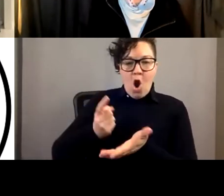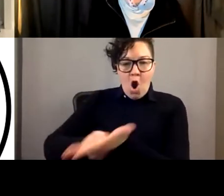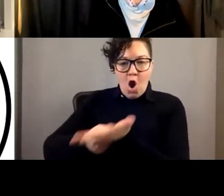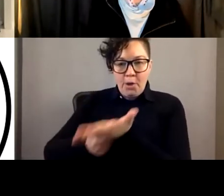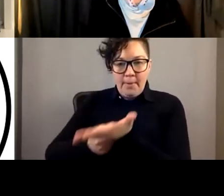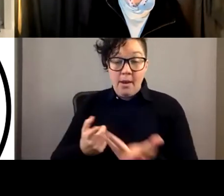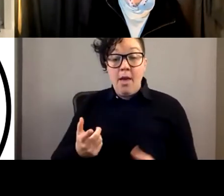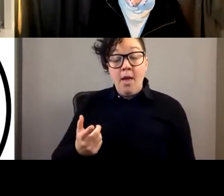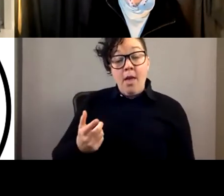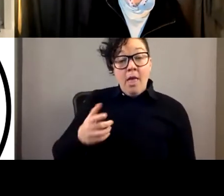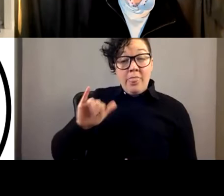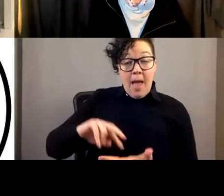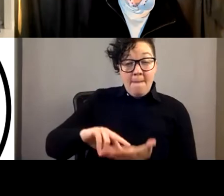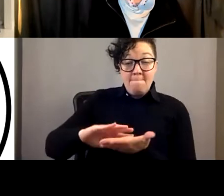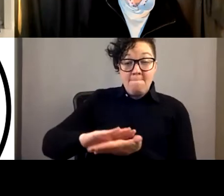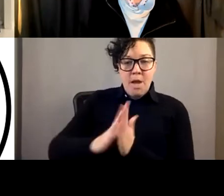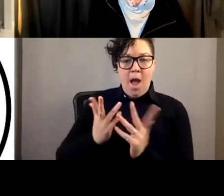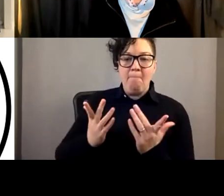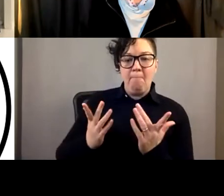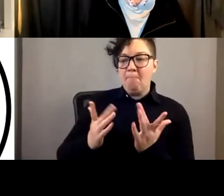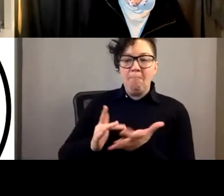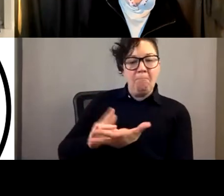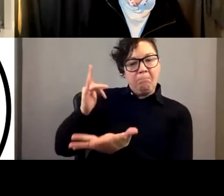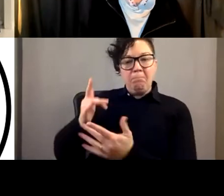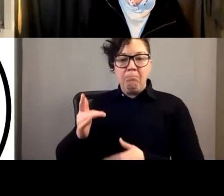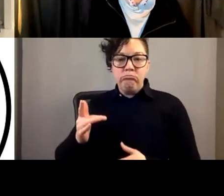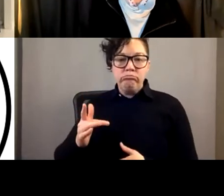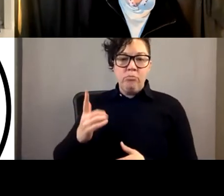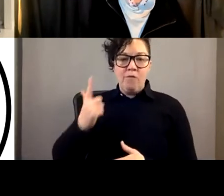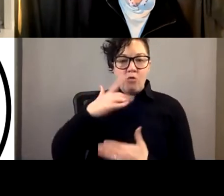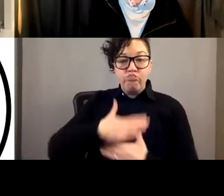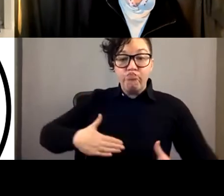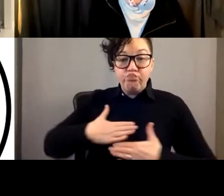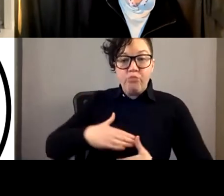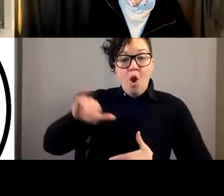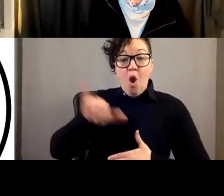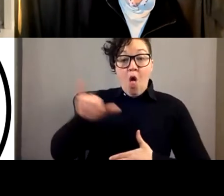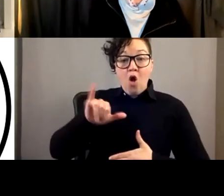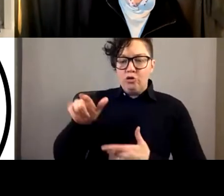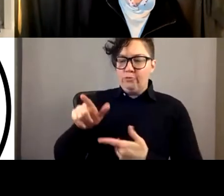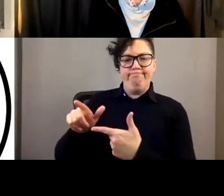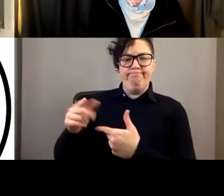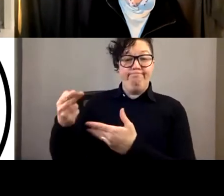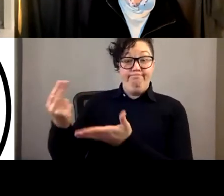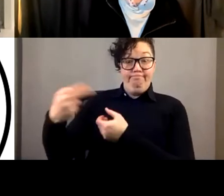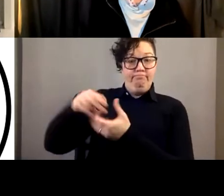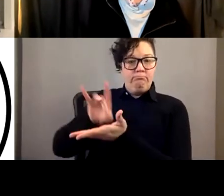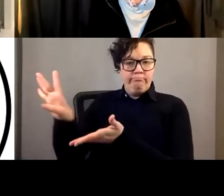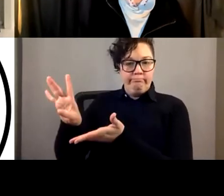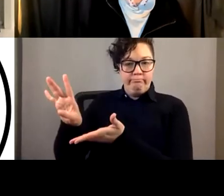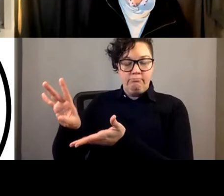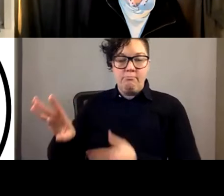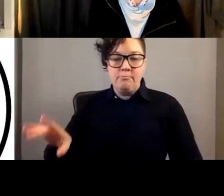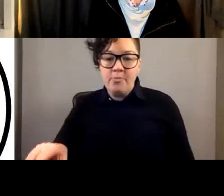entertainment and a tool for discouraging the wrong type of newcomers. And trolling culture evolved to deploy ever more